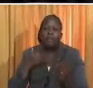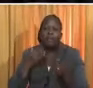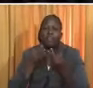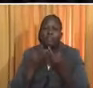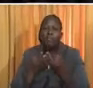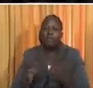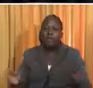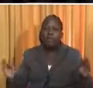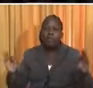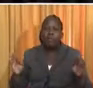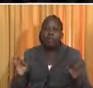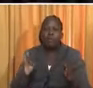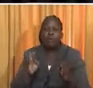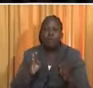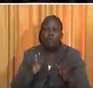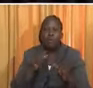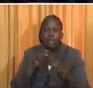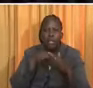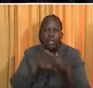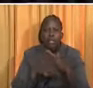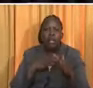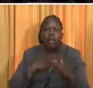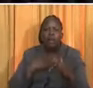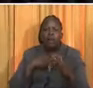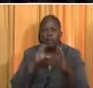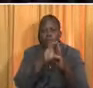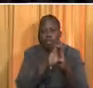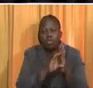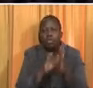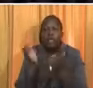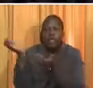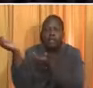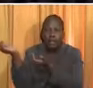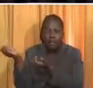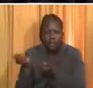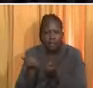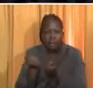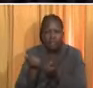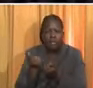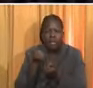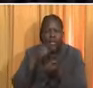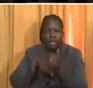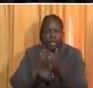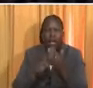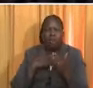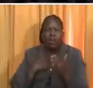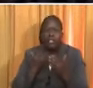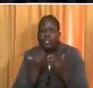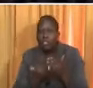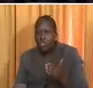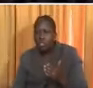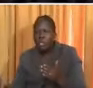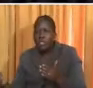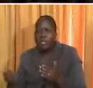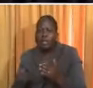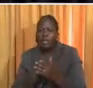to determine the law under which they wish to live. And no generation should bind the